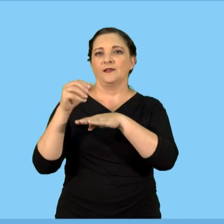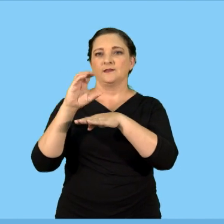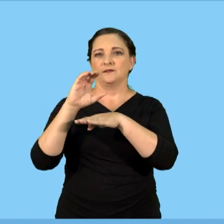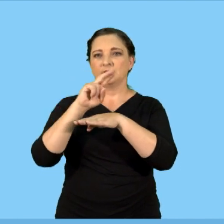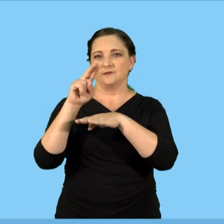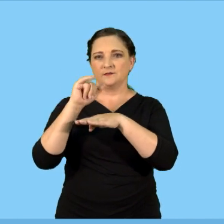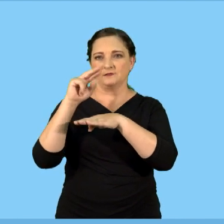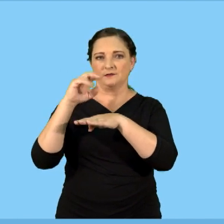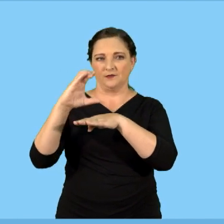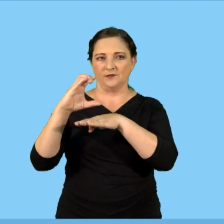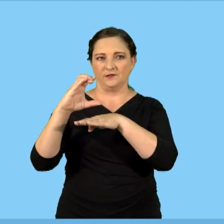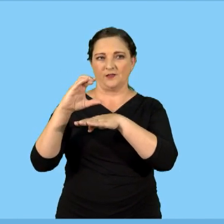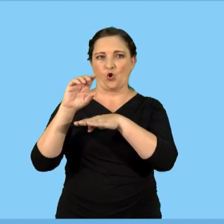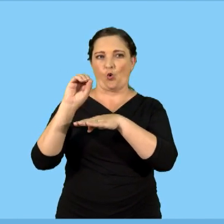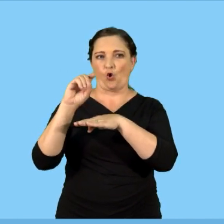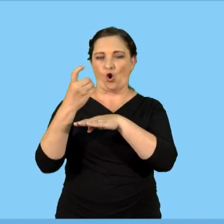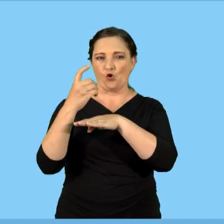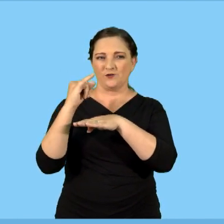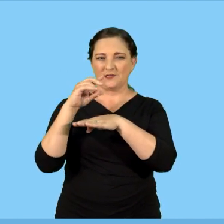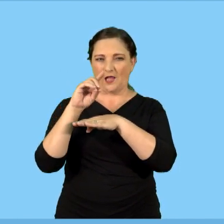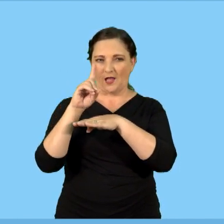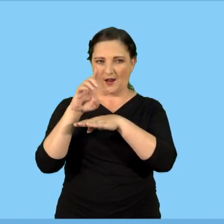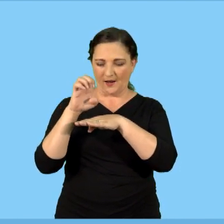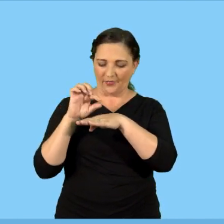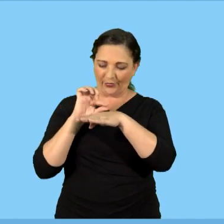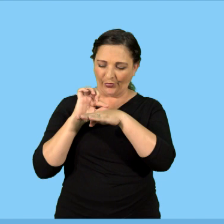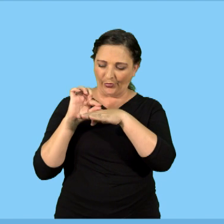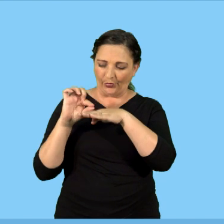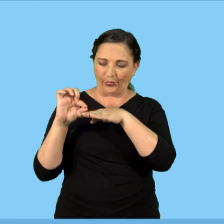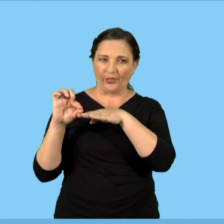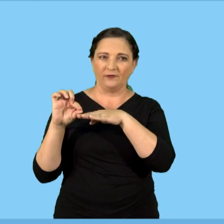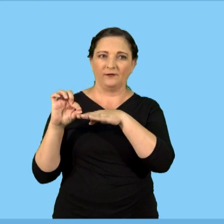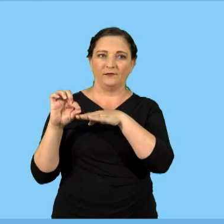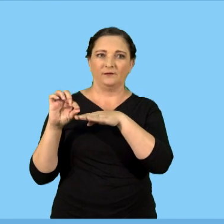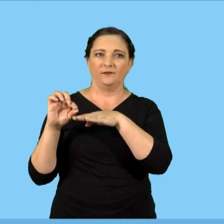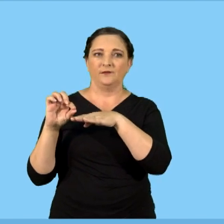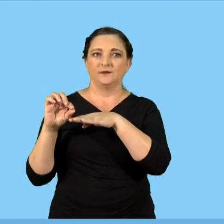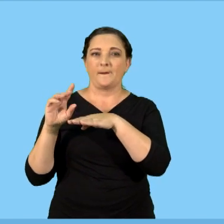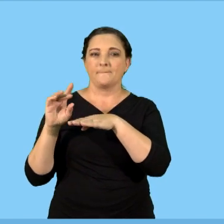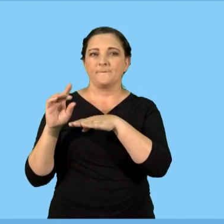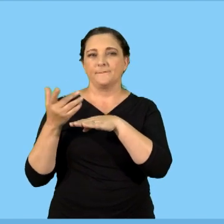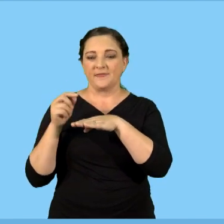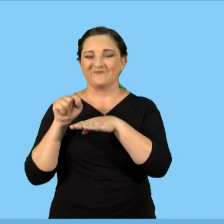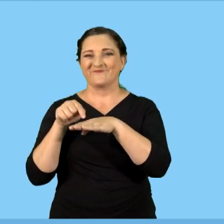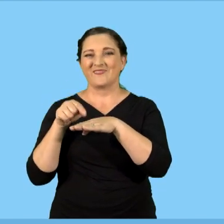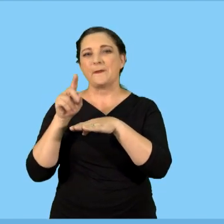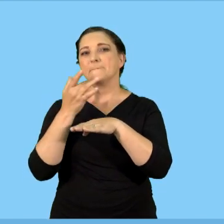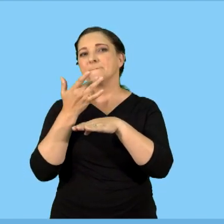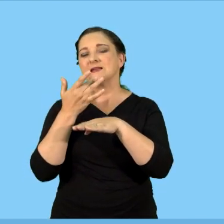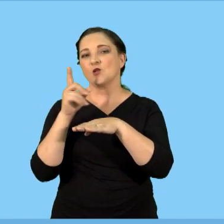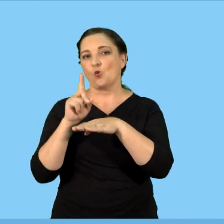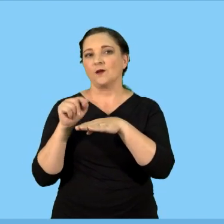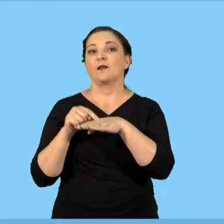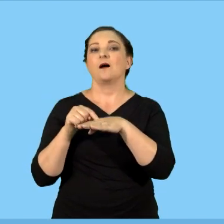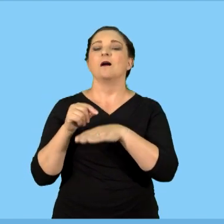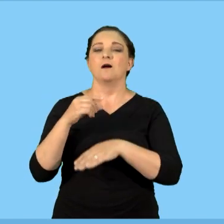something. So what is the name of the metal that is covered by thin layers of zinc and zinc oxide?